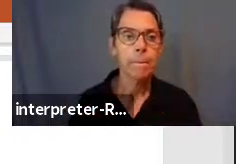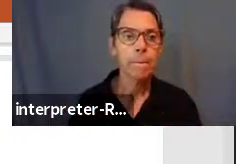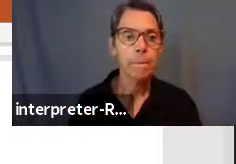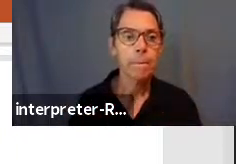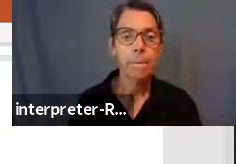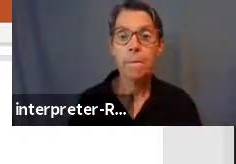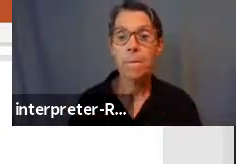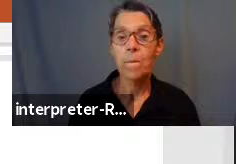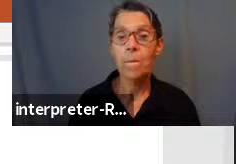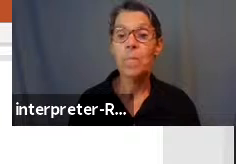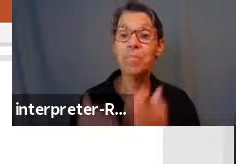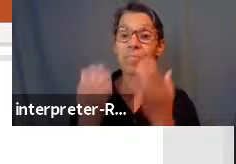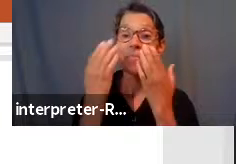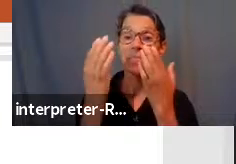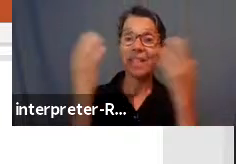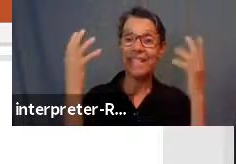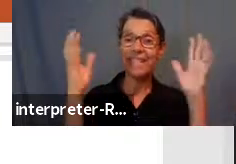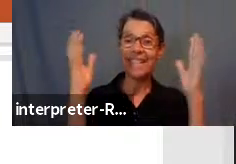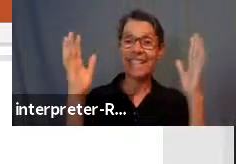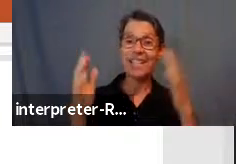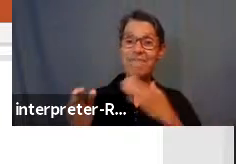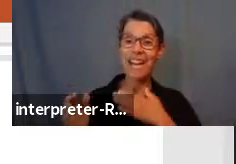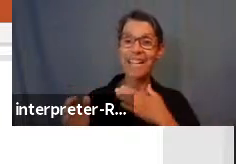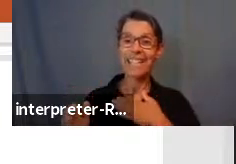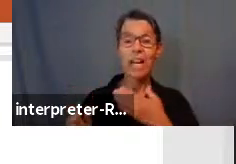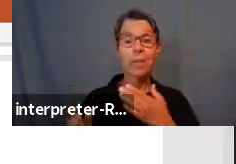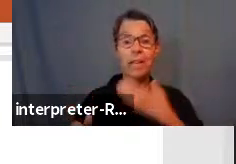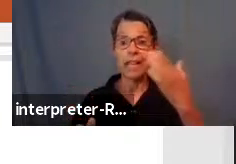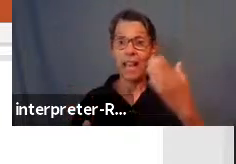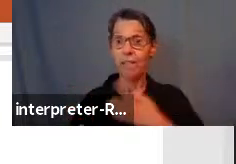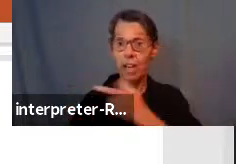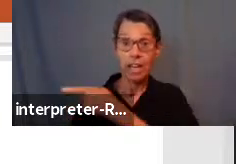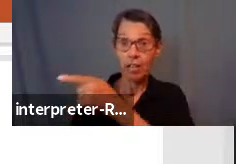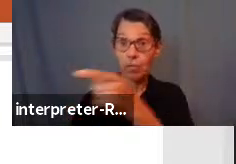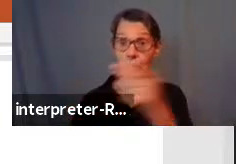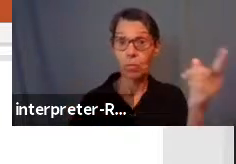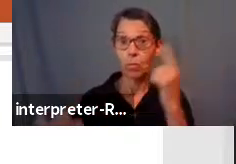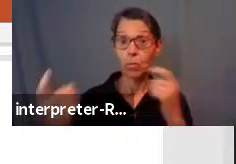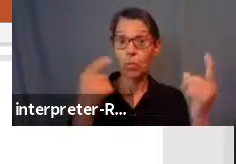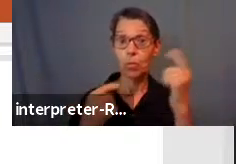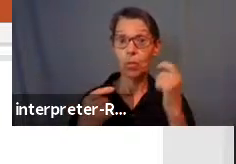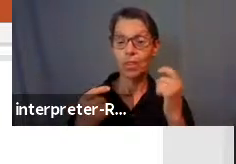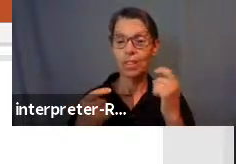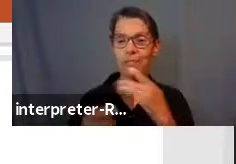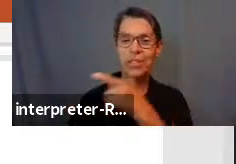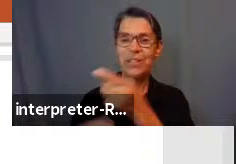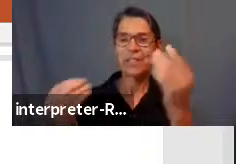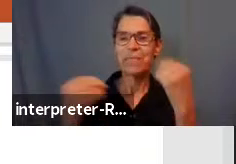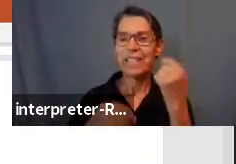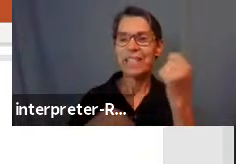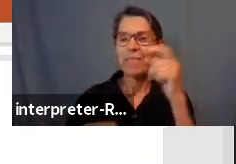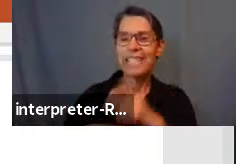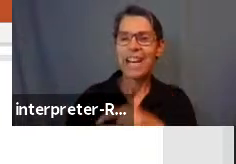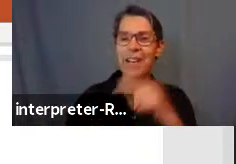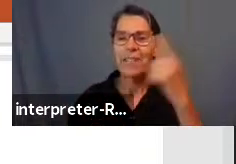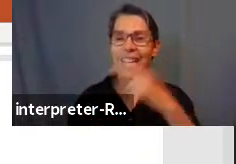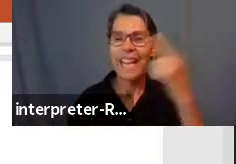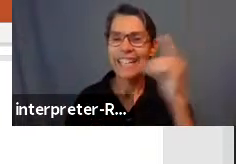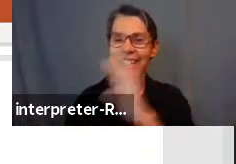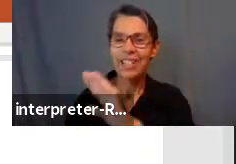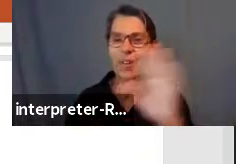Thank you very much for your time. That's the end of my presentation. I'll be glad to take any questions that you may need. I appreciate you giving me a little time today on your conversation. Thank